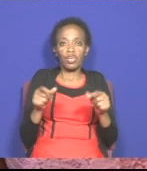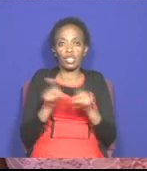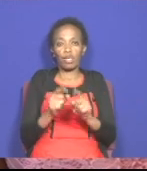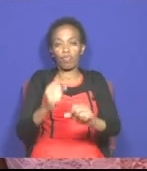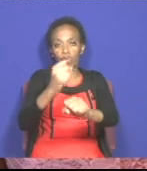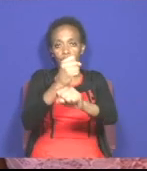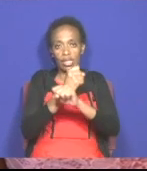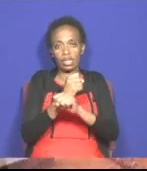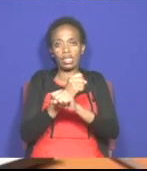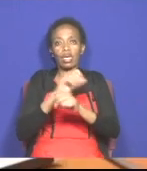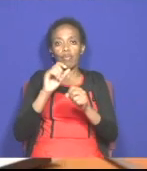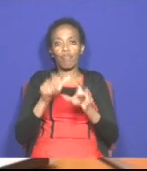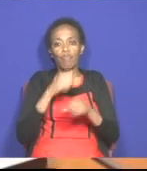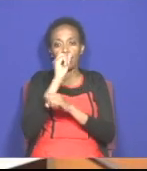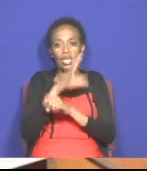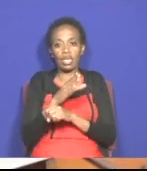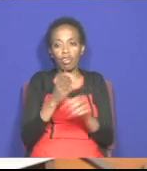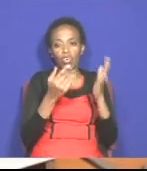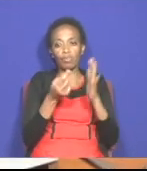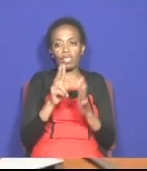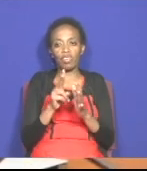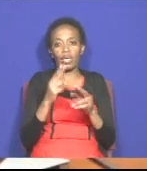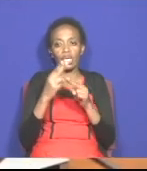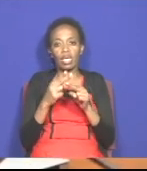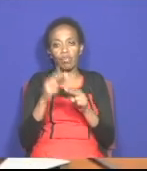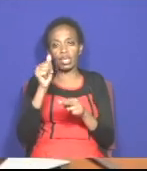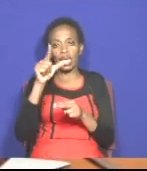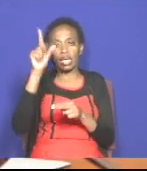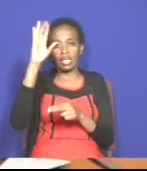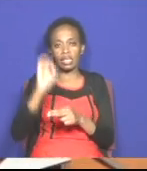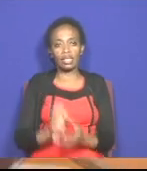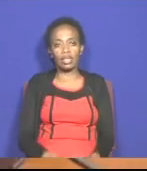protect media freedom. For Hope TV Newswatch, I'm Alice Diana.